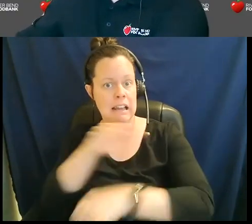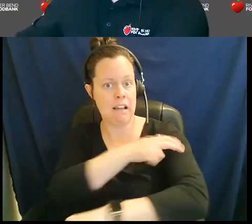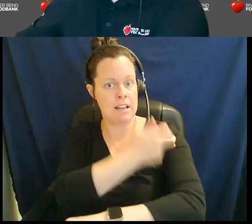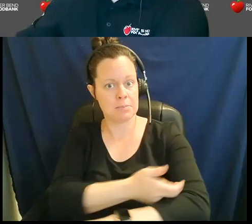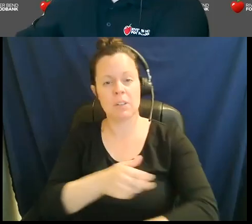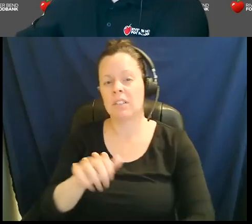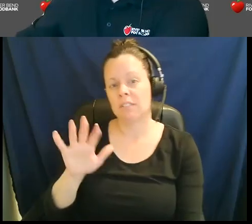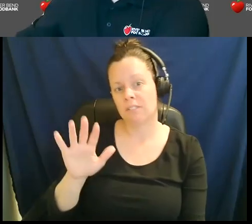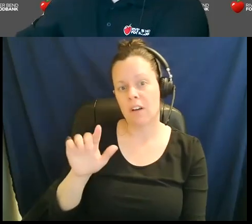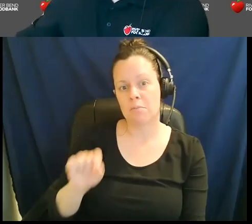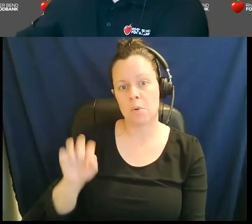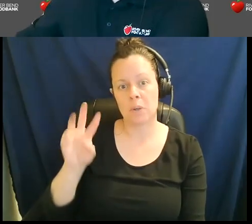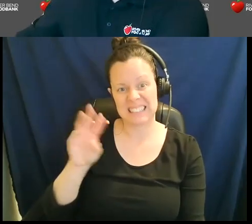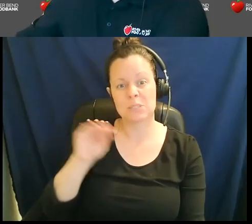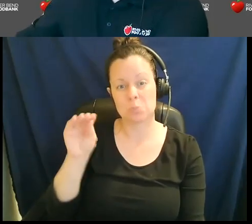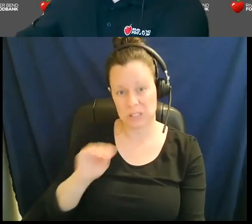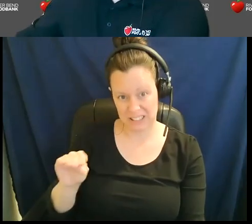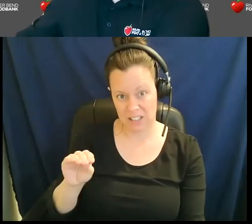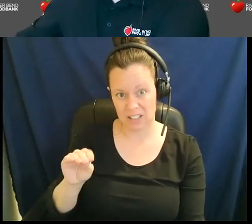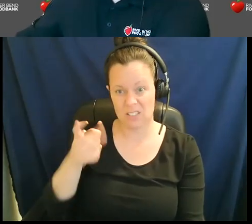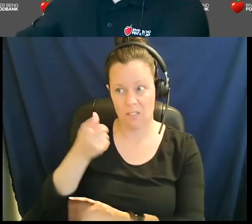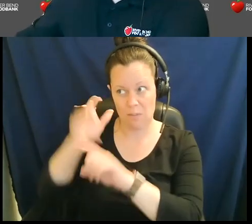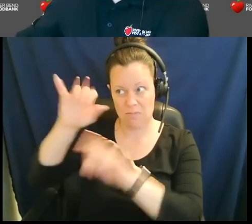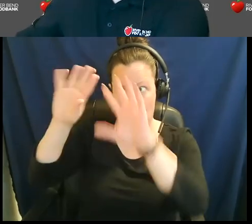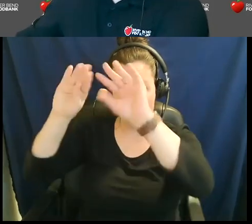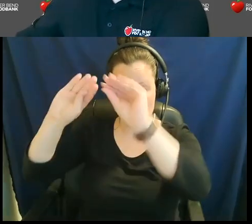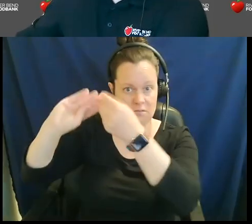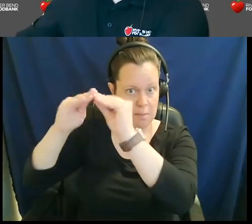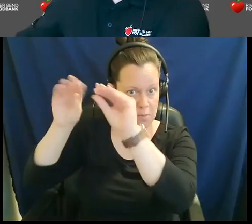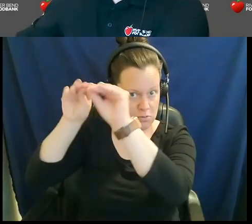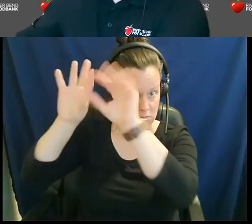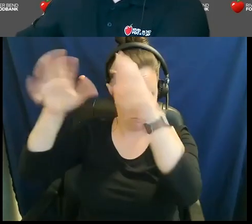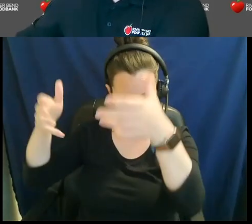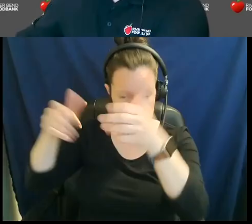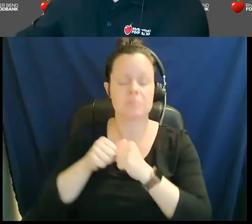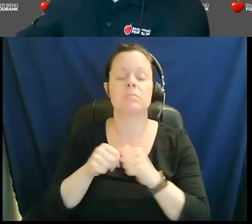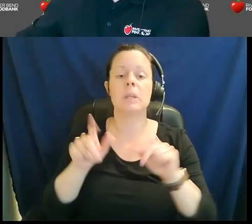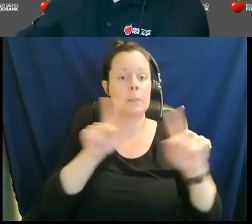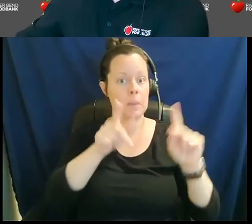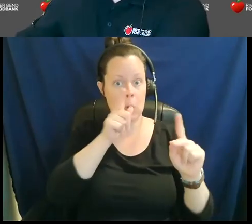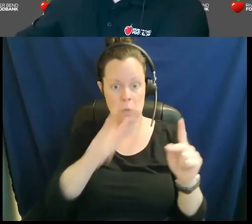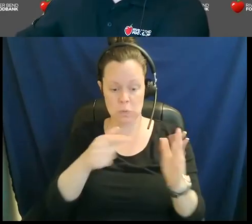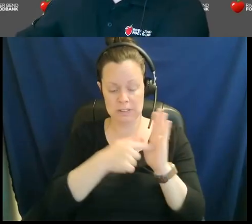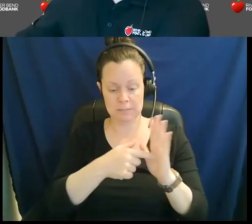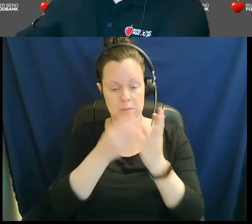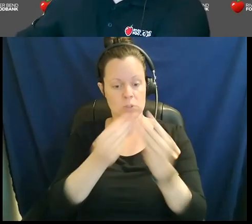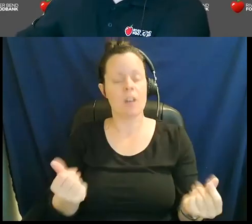5.6% of those. The people that have their symptoms resolved is at